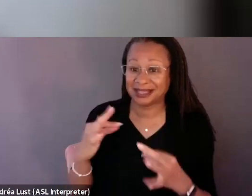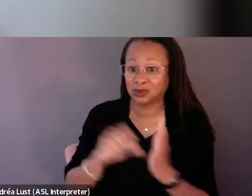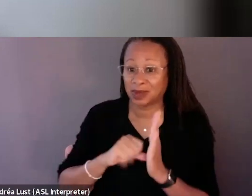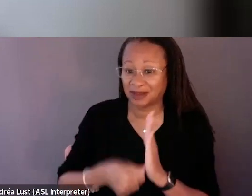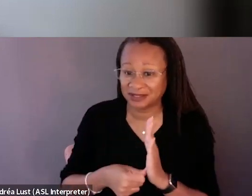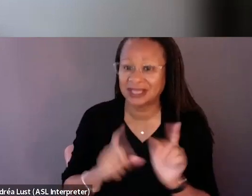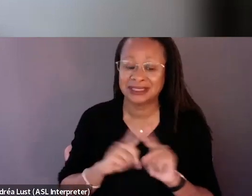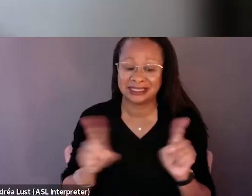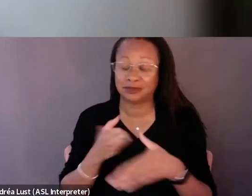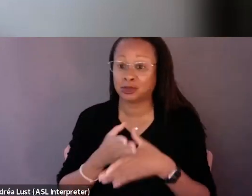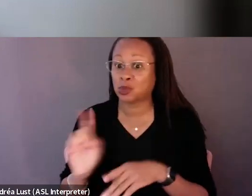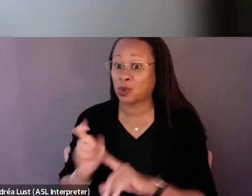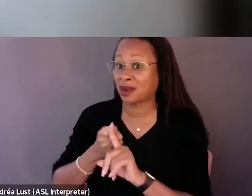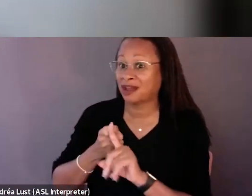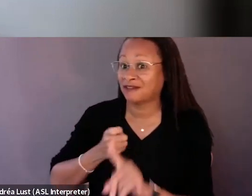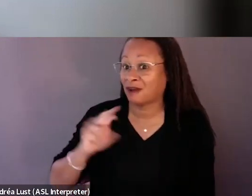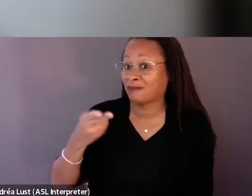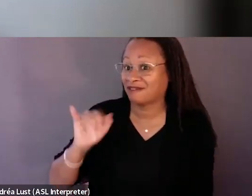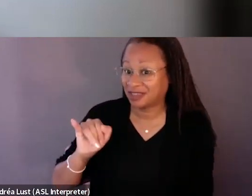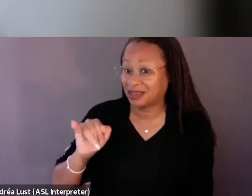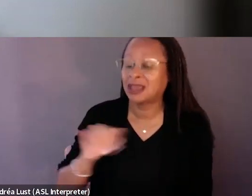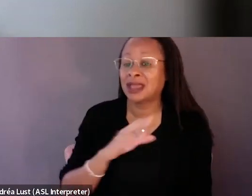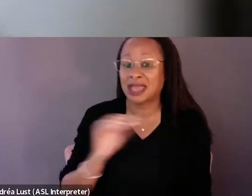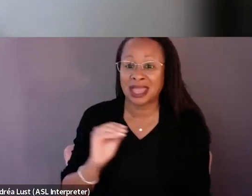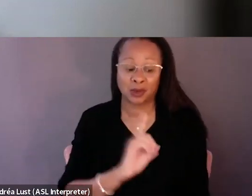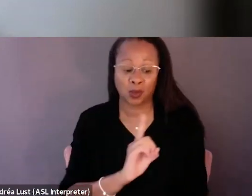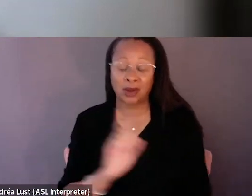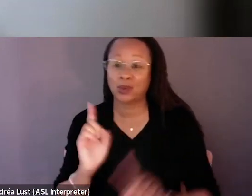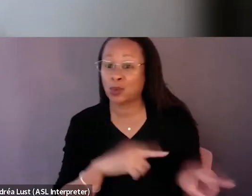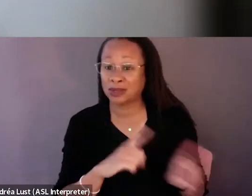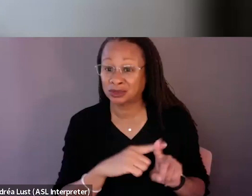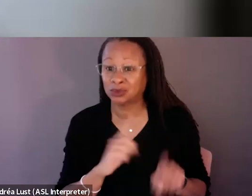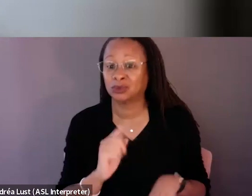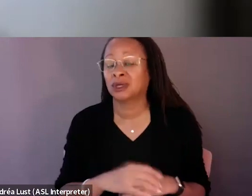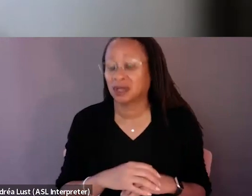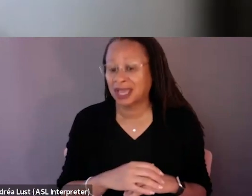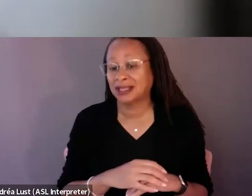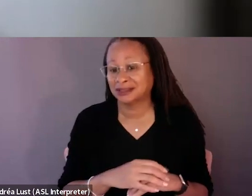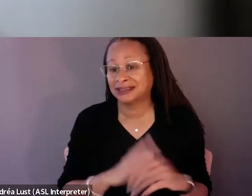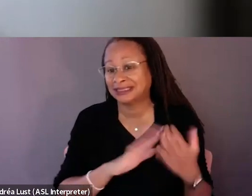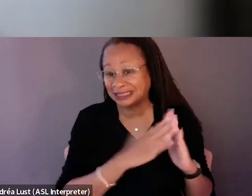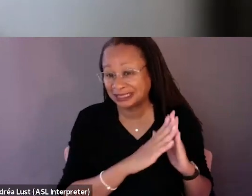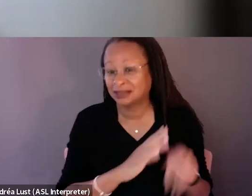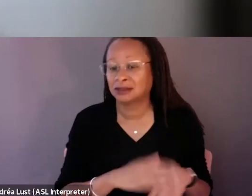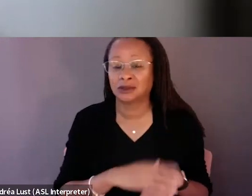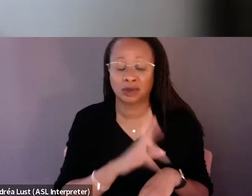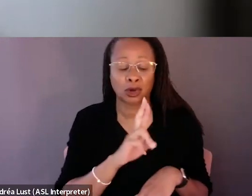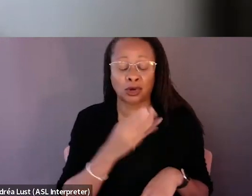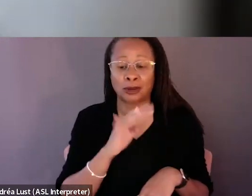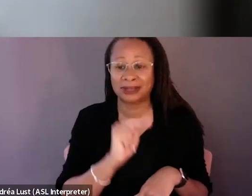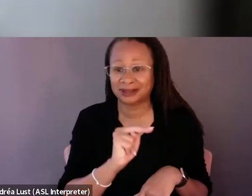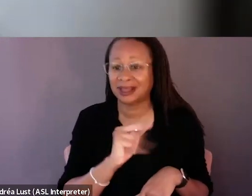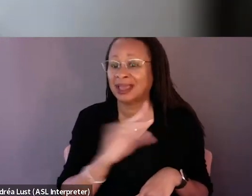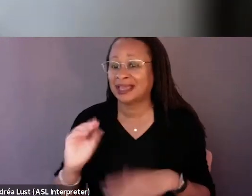the difference between the city, the urban style, and the country style